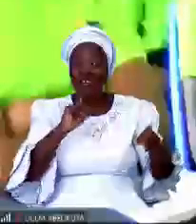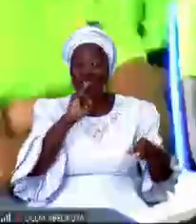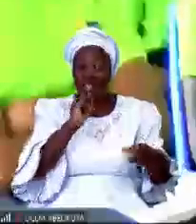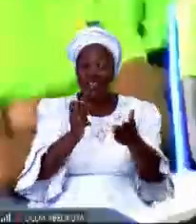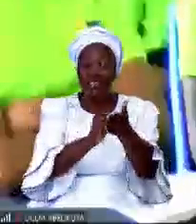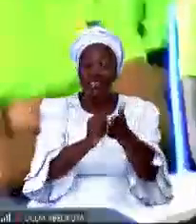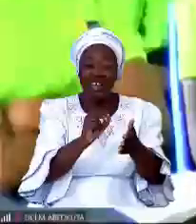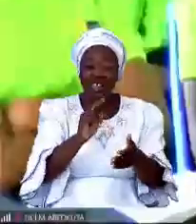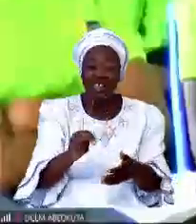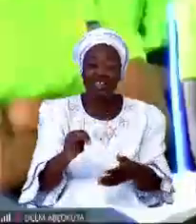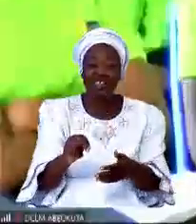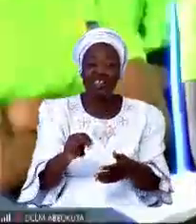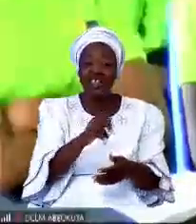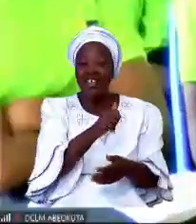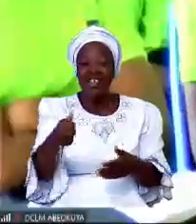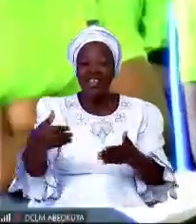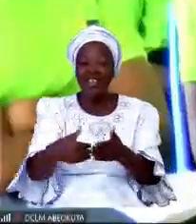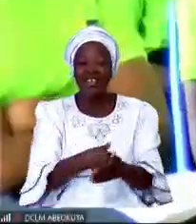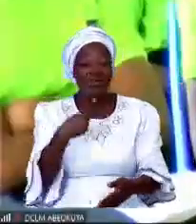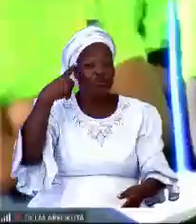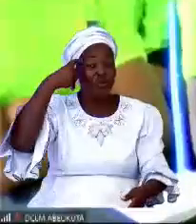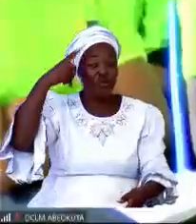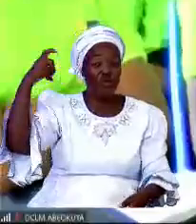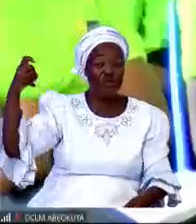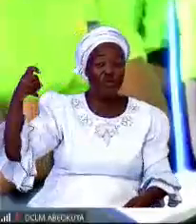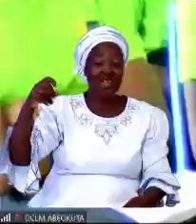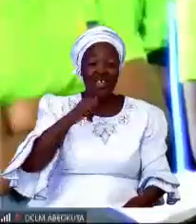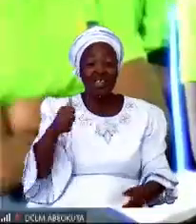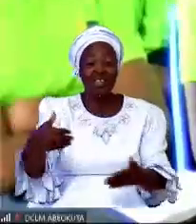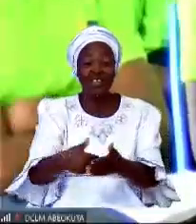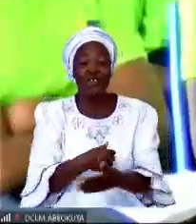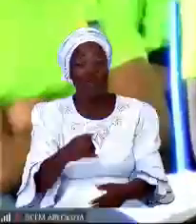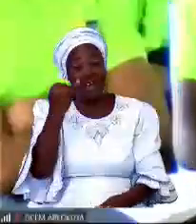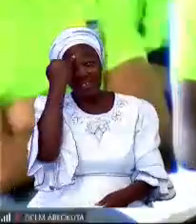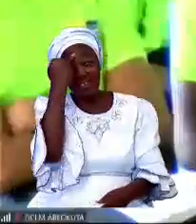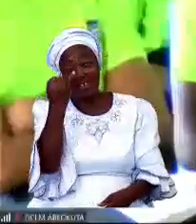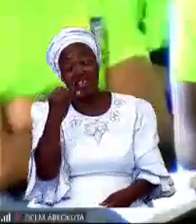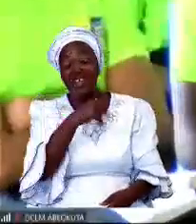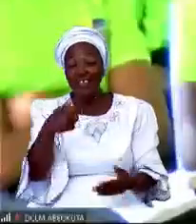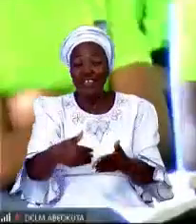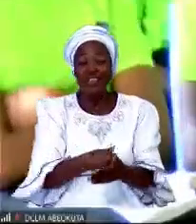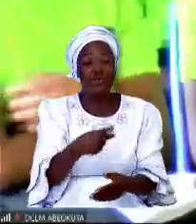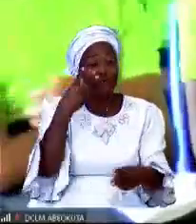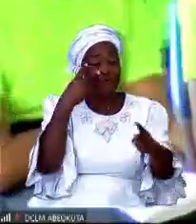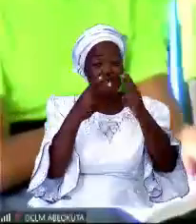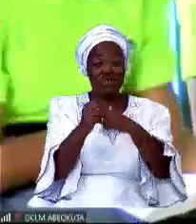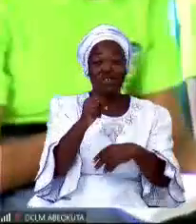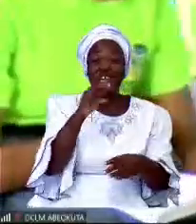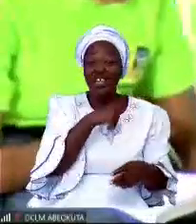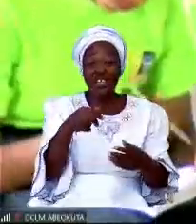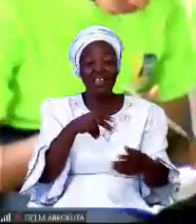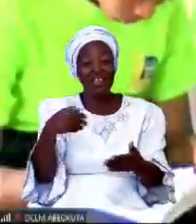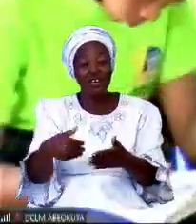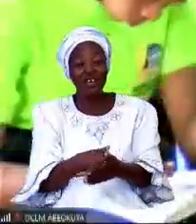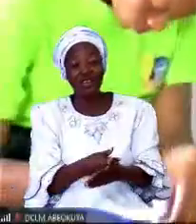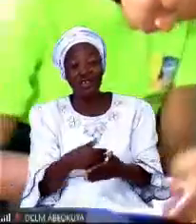up here. The Lord is writing a new dream, a new